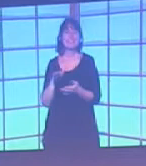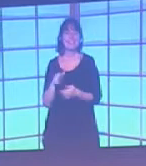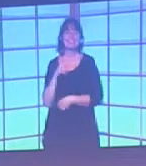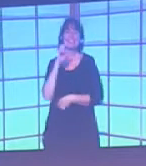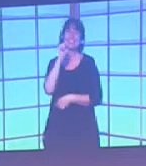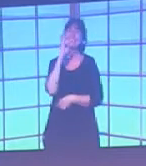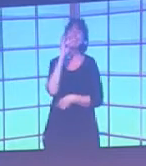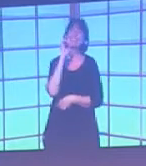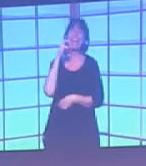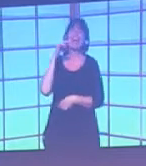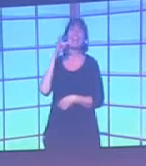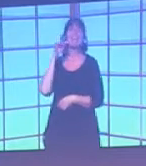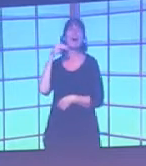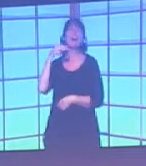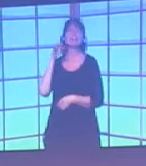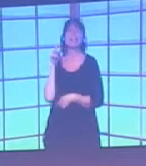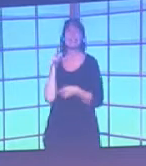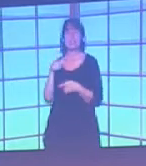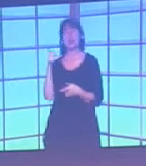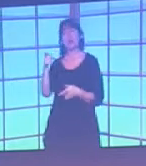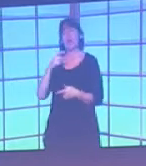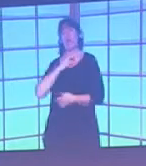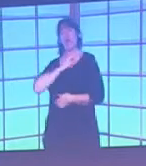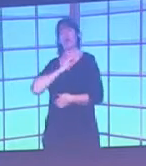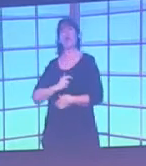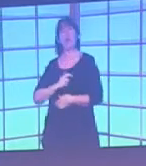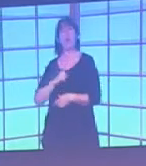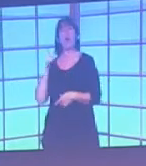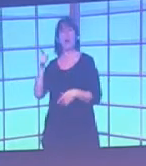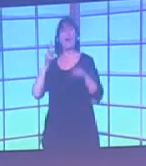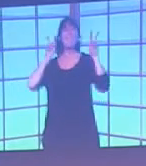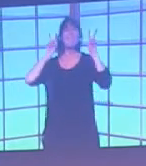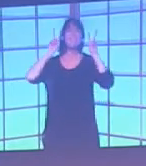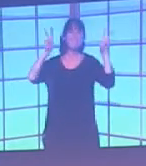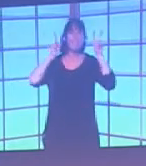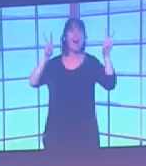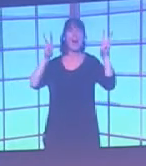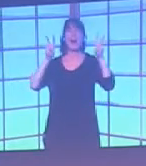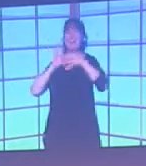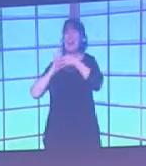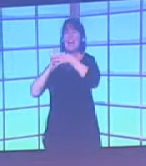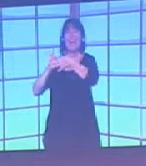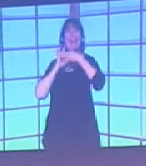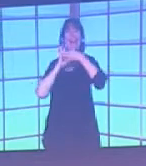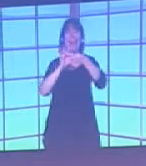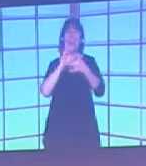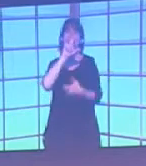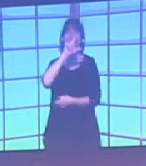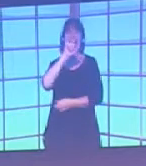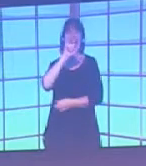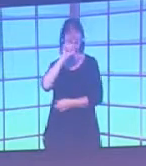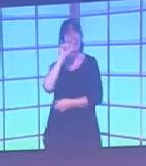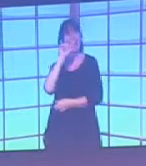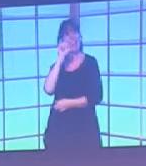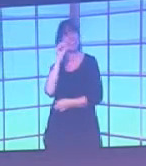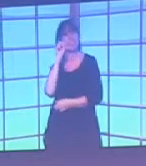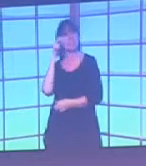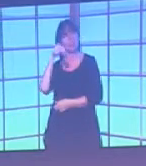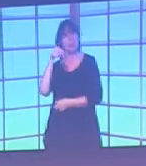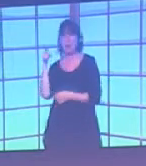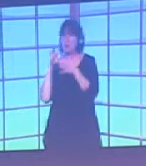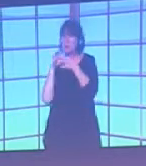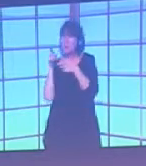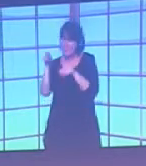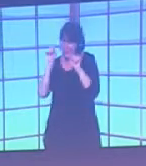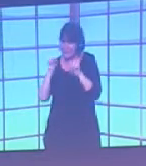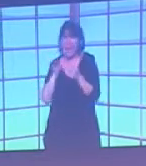your part of your role is about fan liaison. And perhaps you could just explain a little bit about what that means and